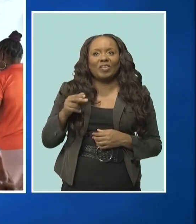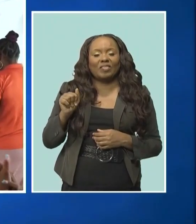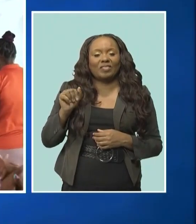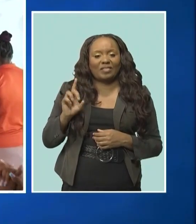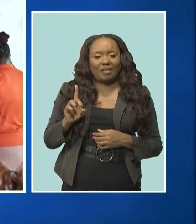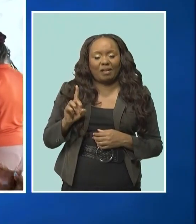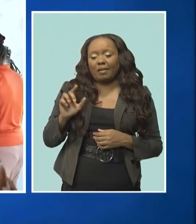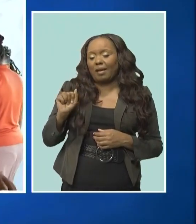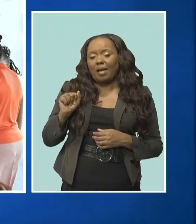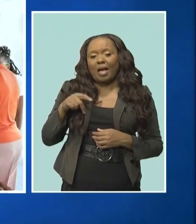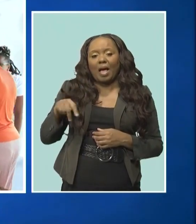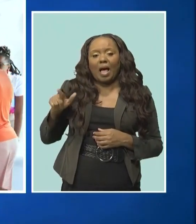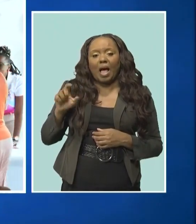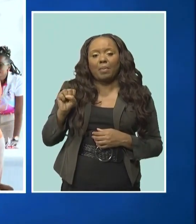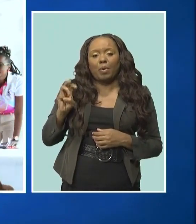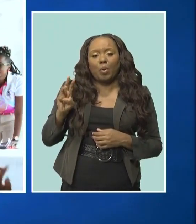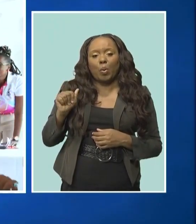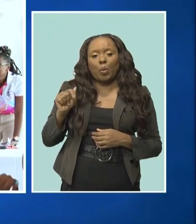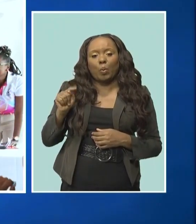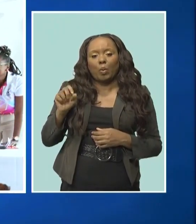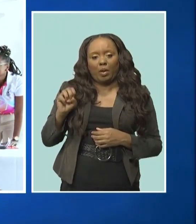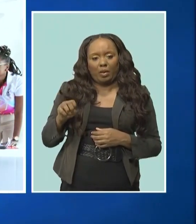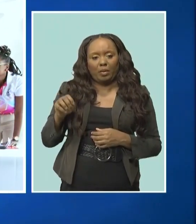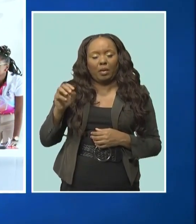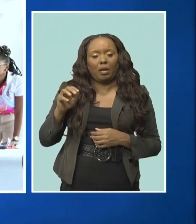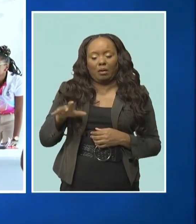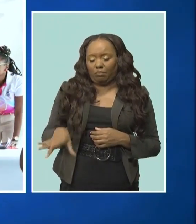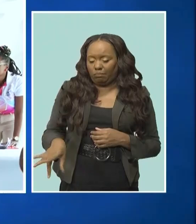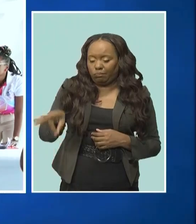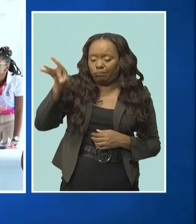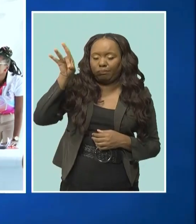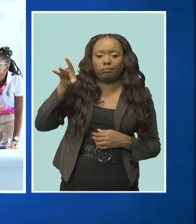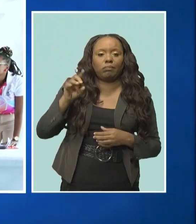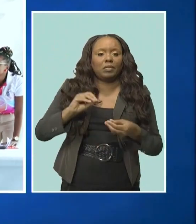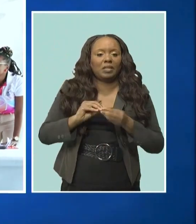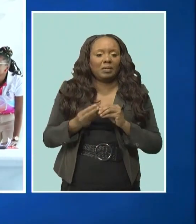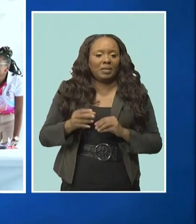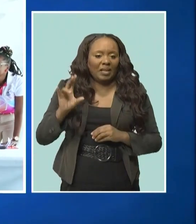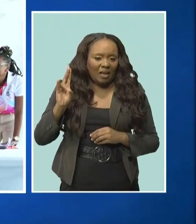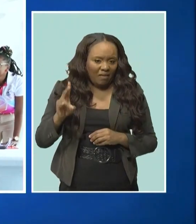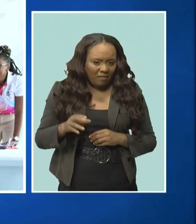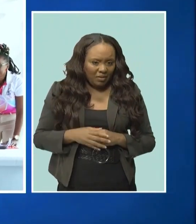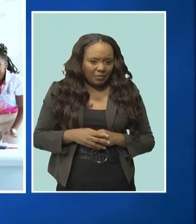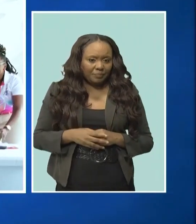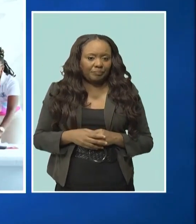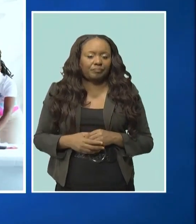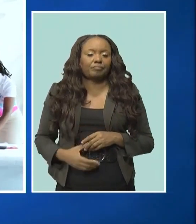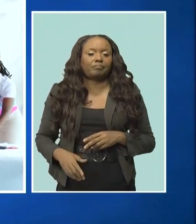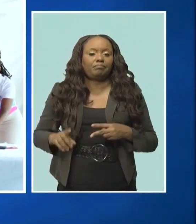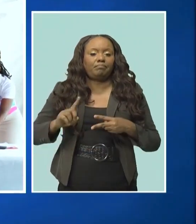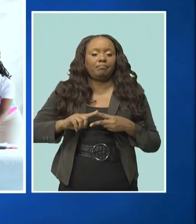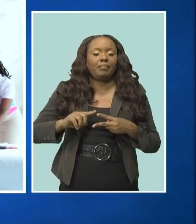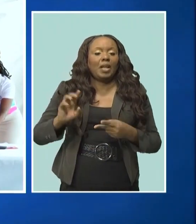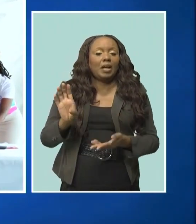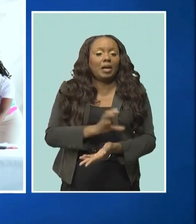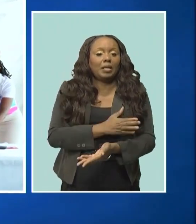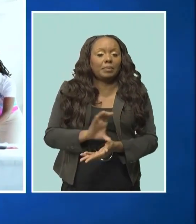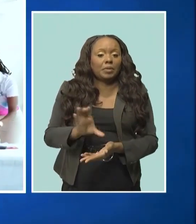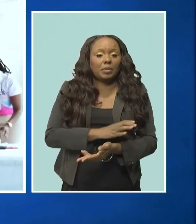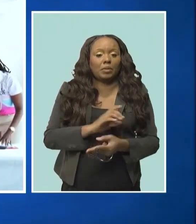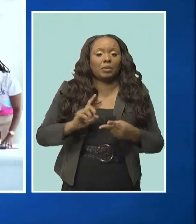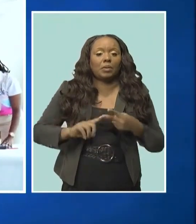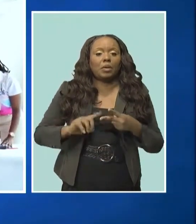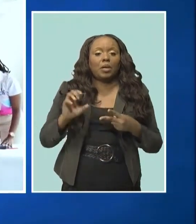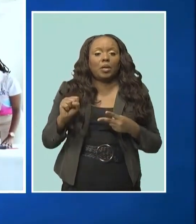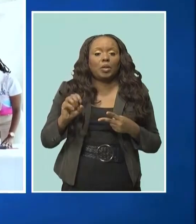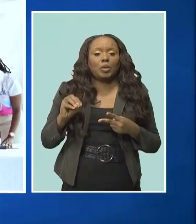Rashida, drew number 7 in the Soca category of the competition. The two draws, Calypso and Soca, for the semi-finals were